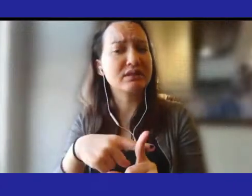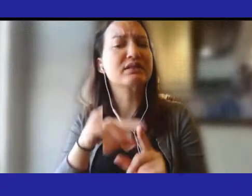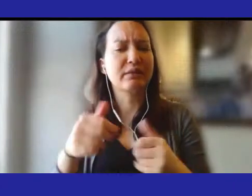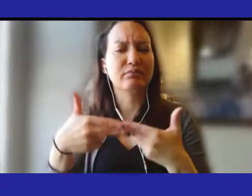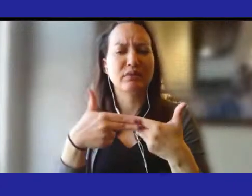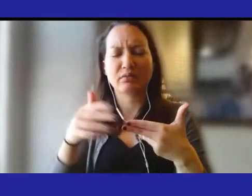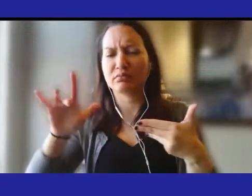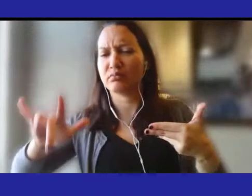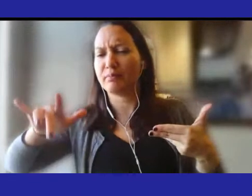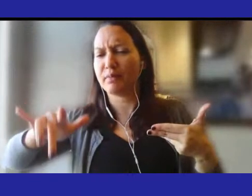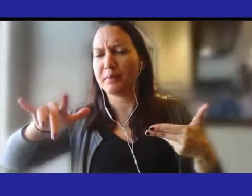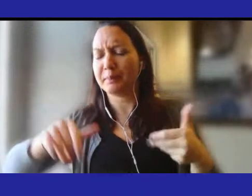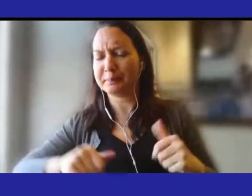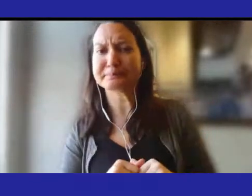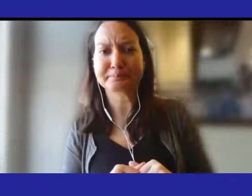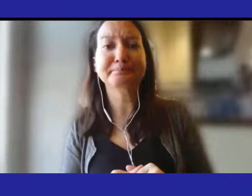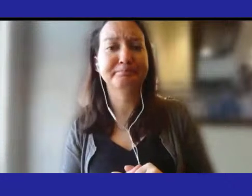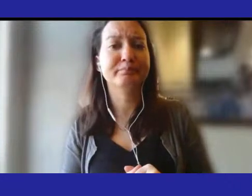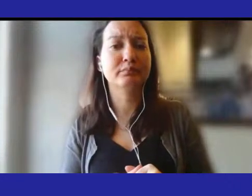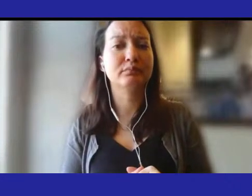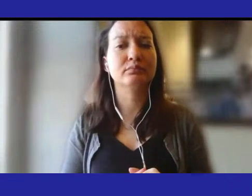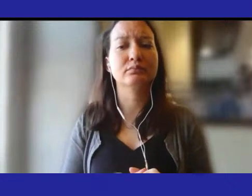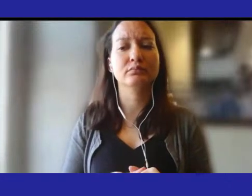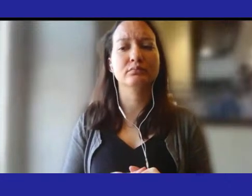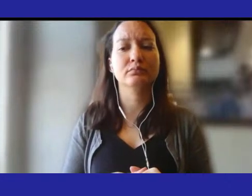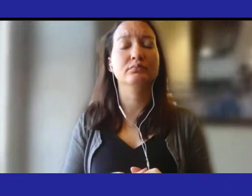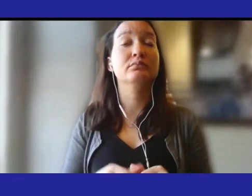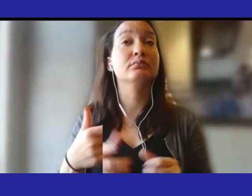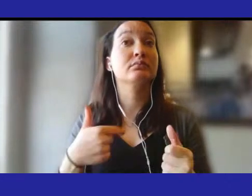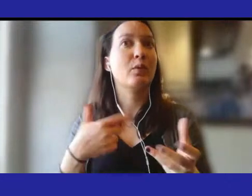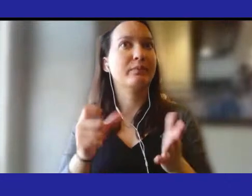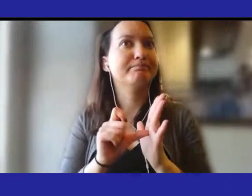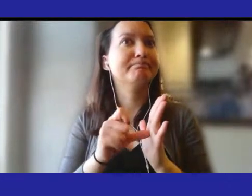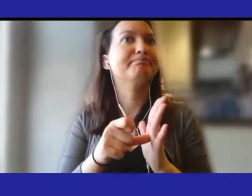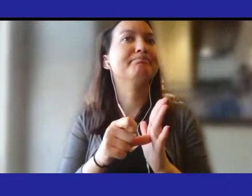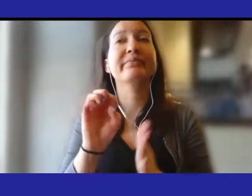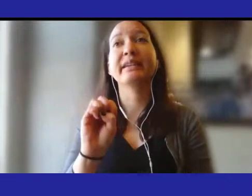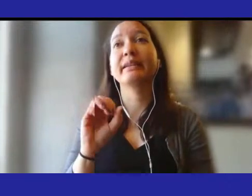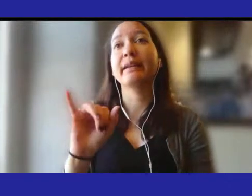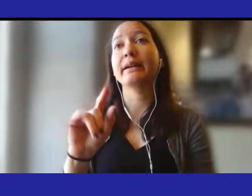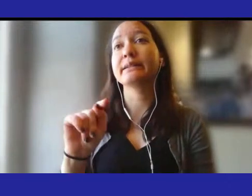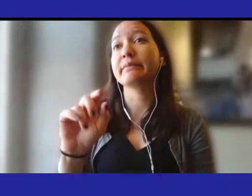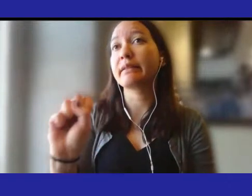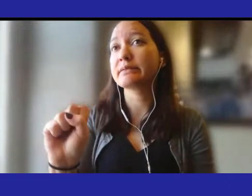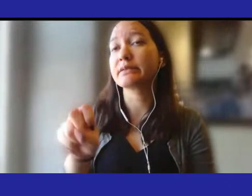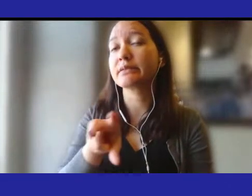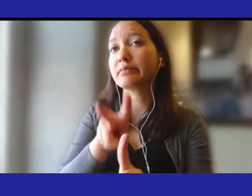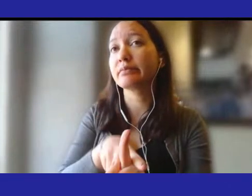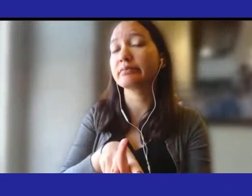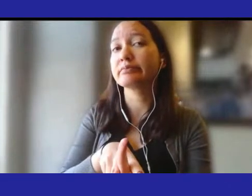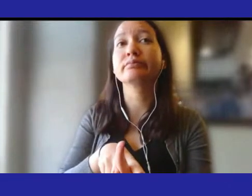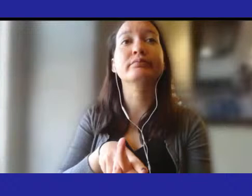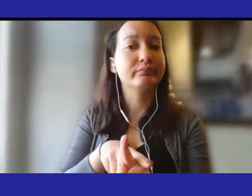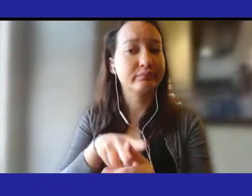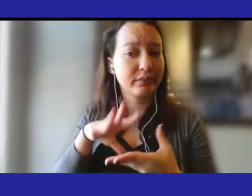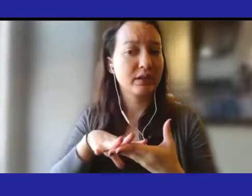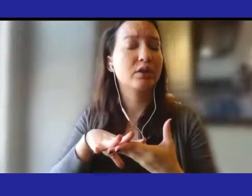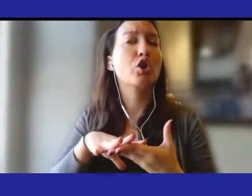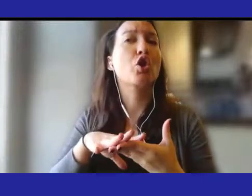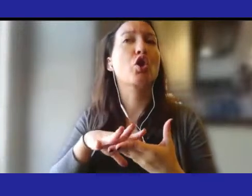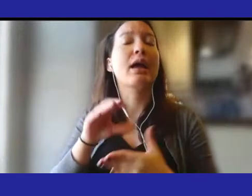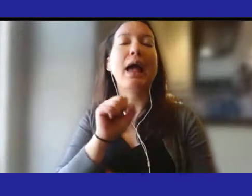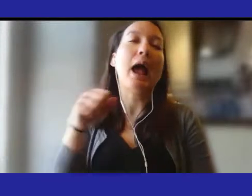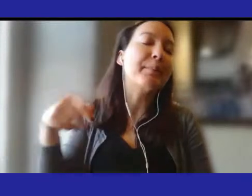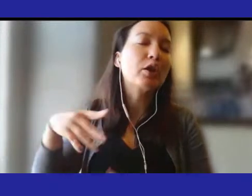David. In addition, just wanted to highlight what our EITS Applications Learning Team is doing. It used to just